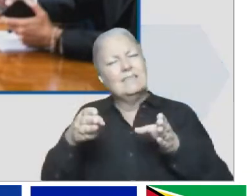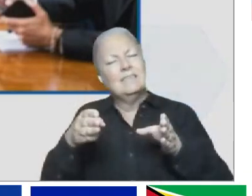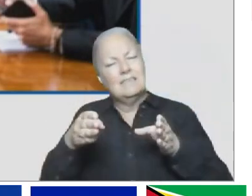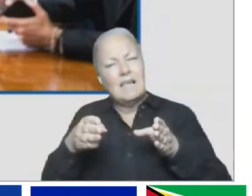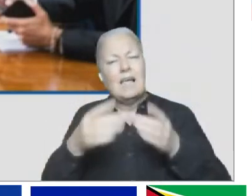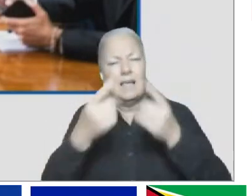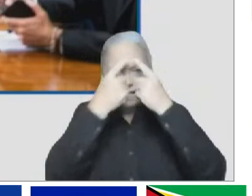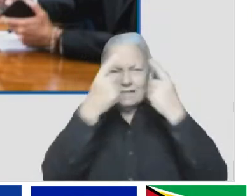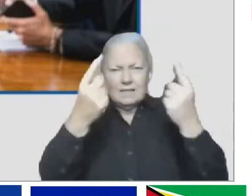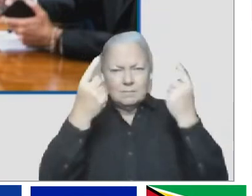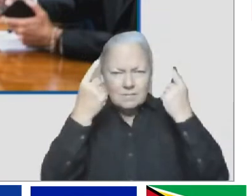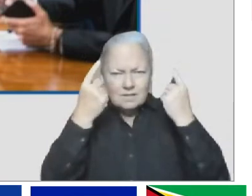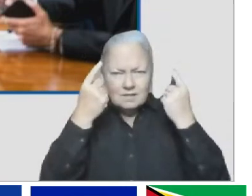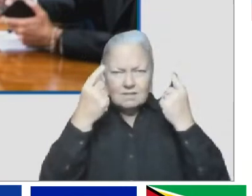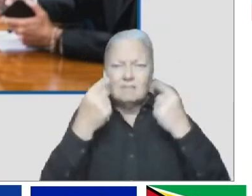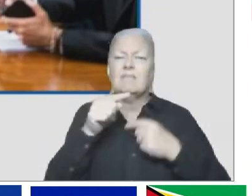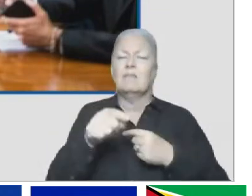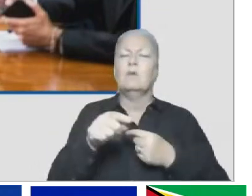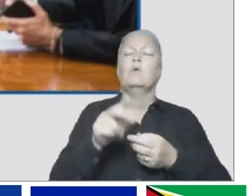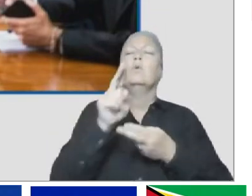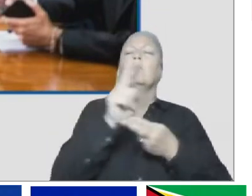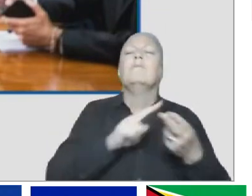universities with only